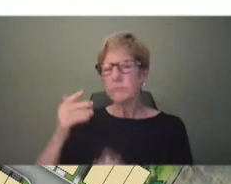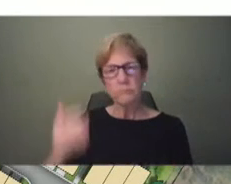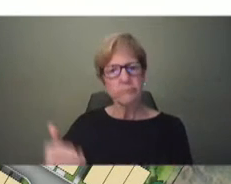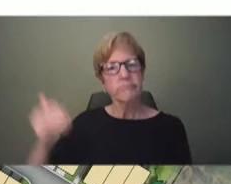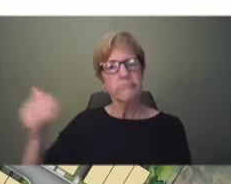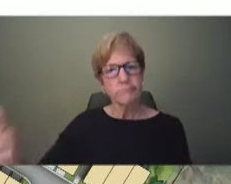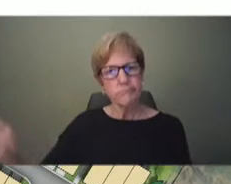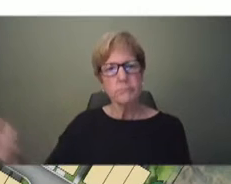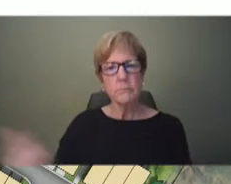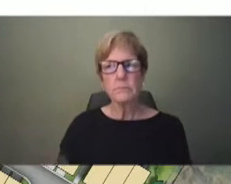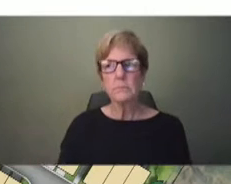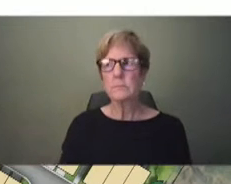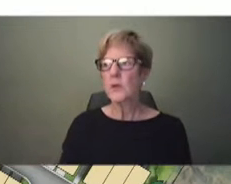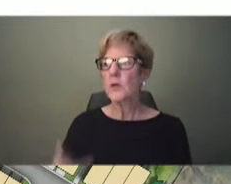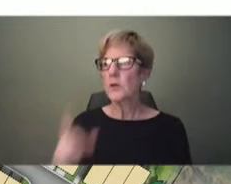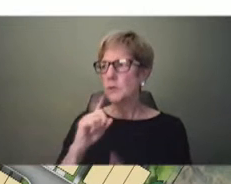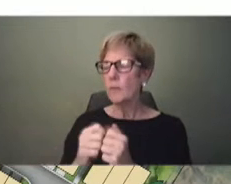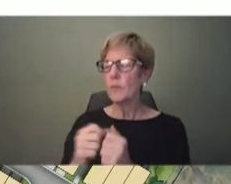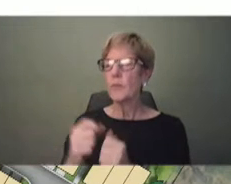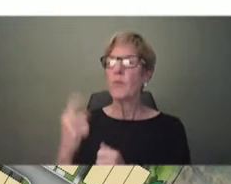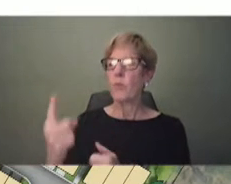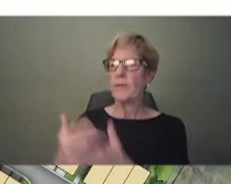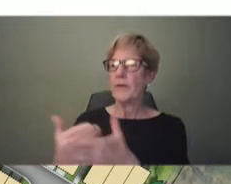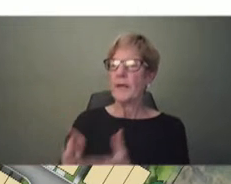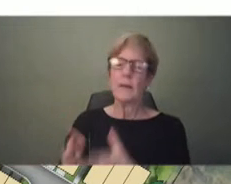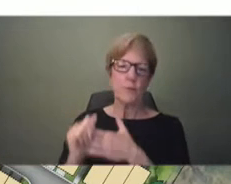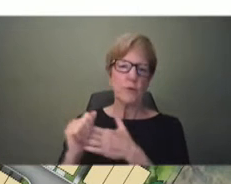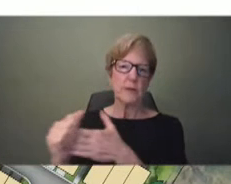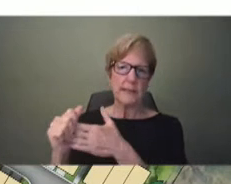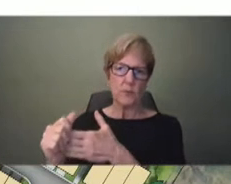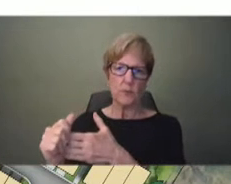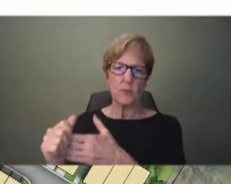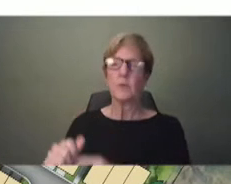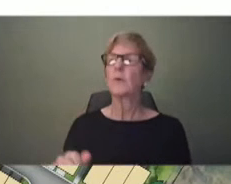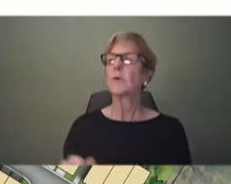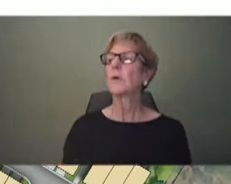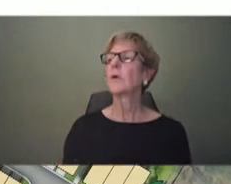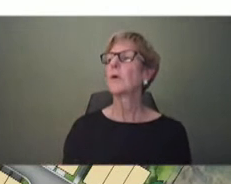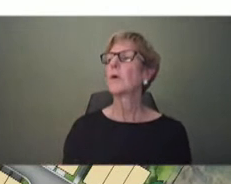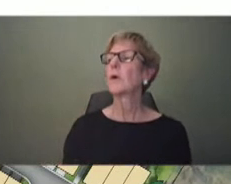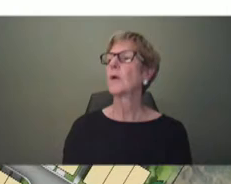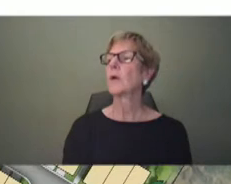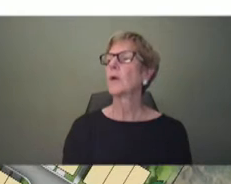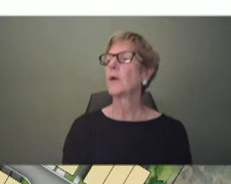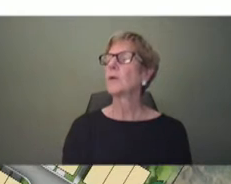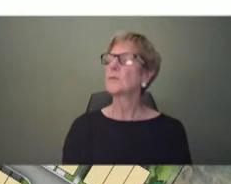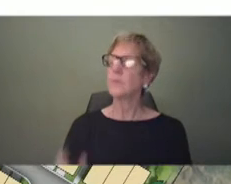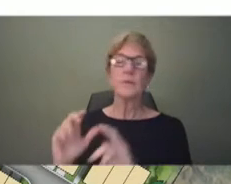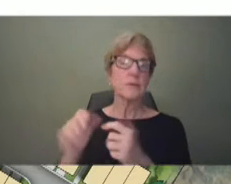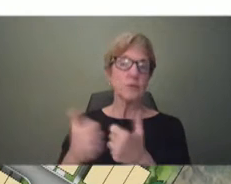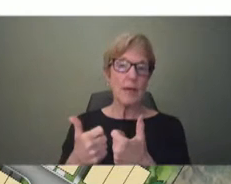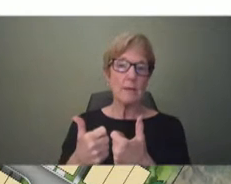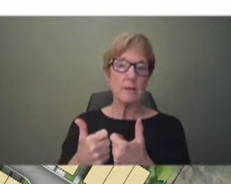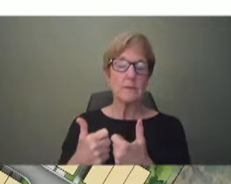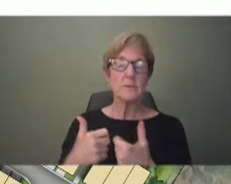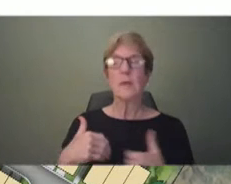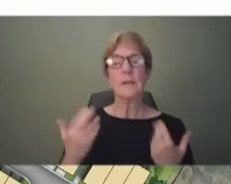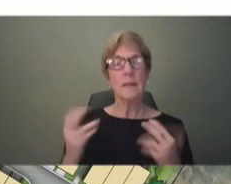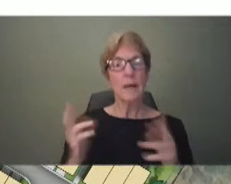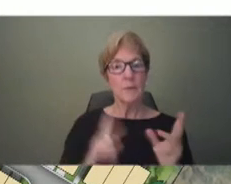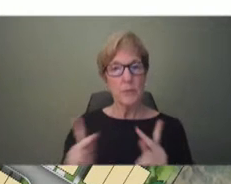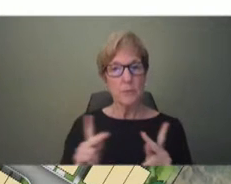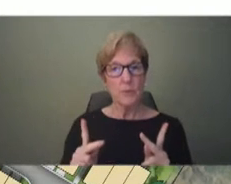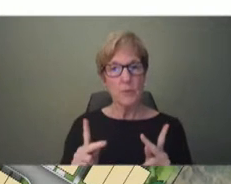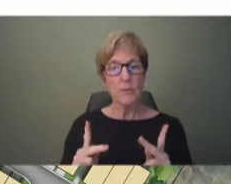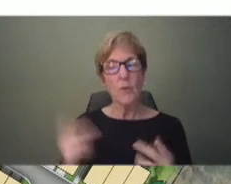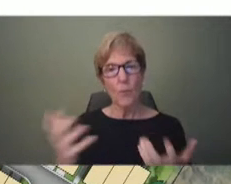actually spoke with one of the neighborhood leaders uh so the challenge is that the younger folks wants Town